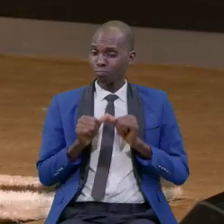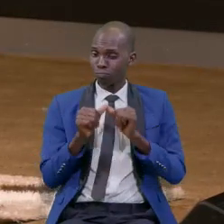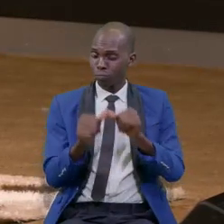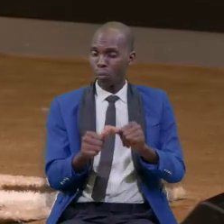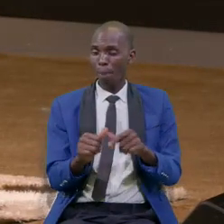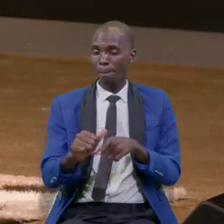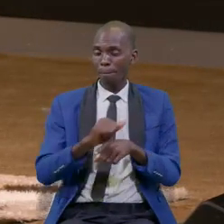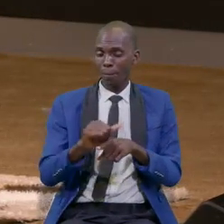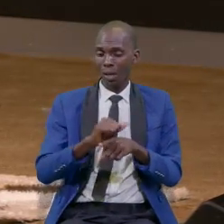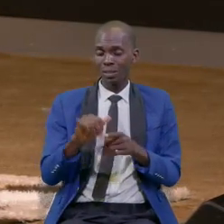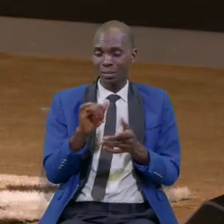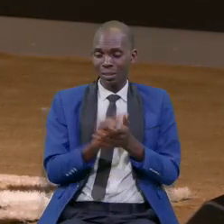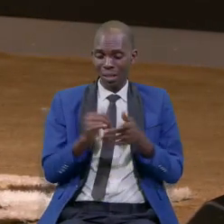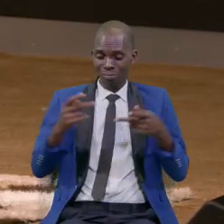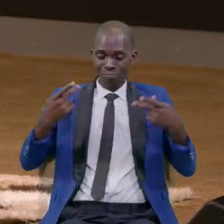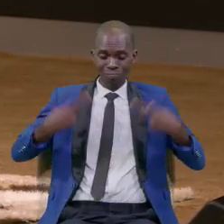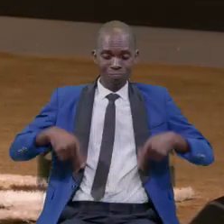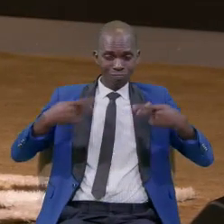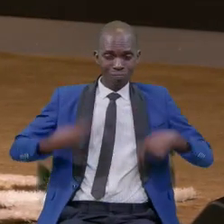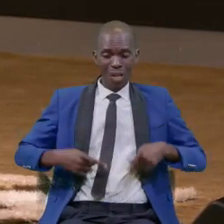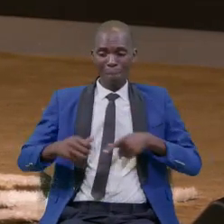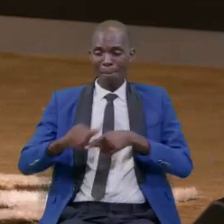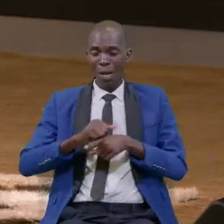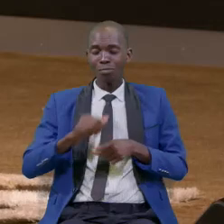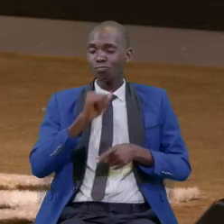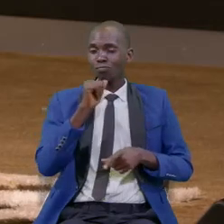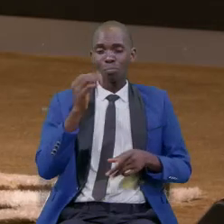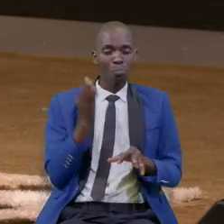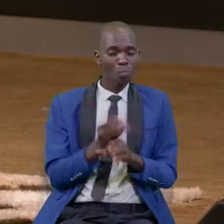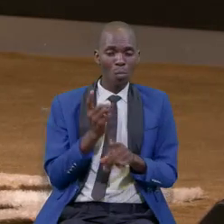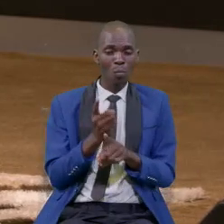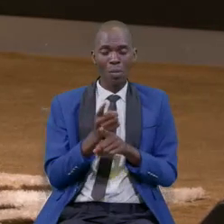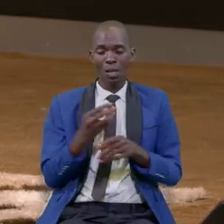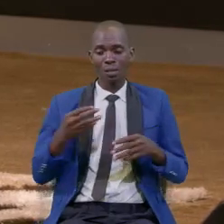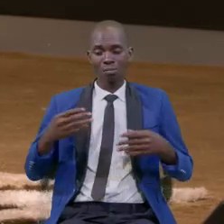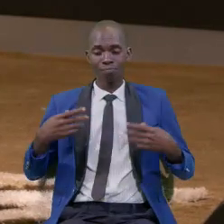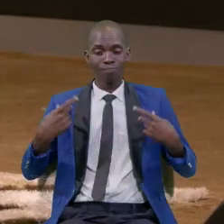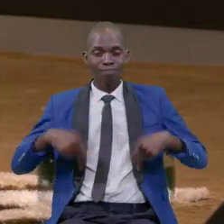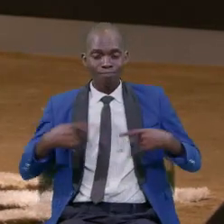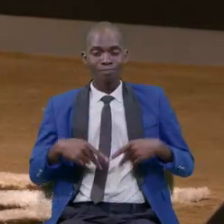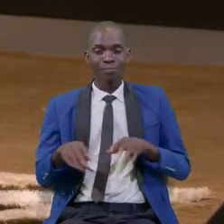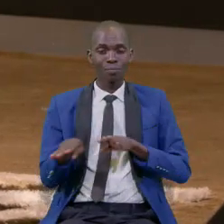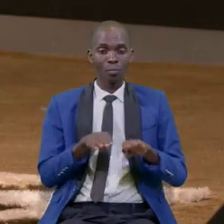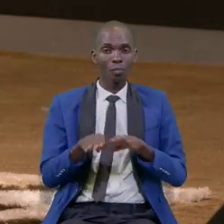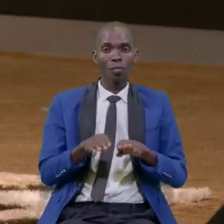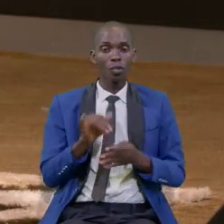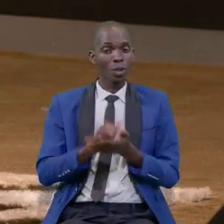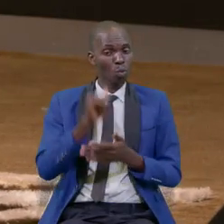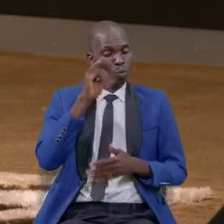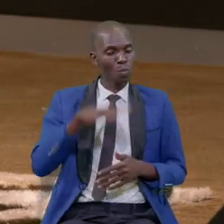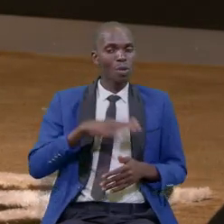in that indecent, abominable lifestyle, she would not be able to